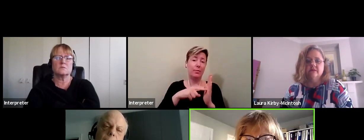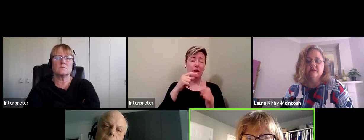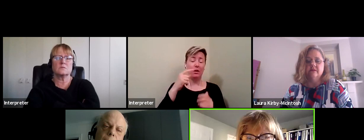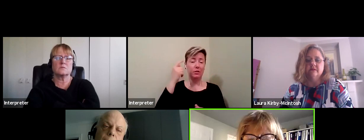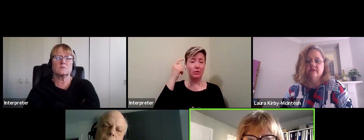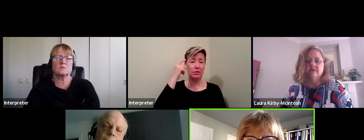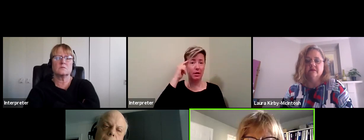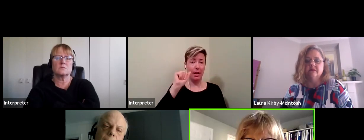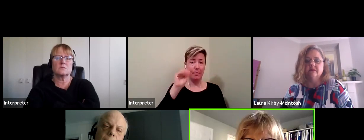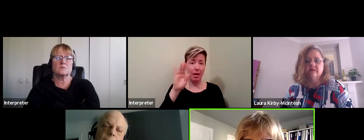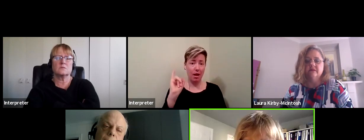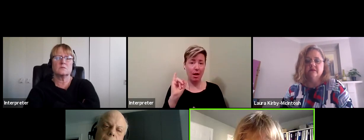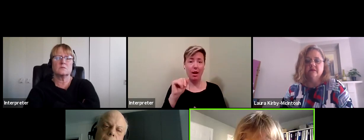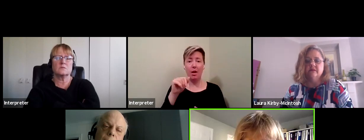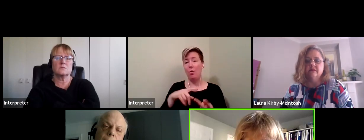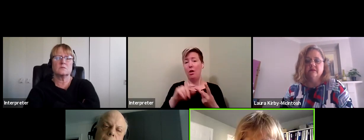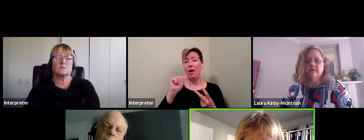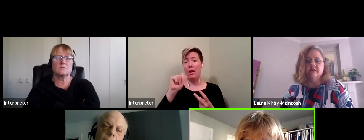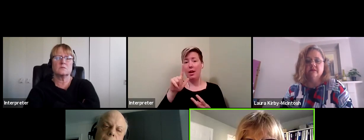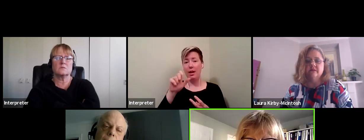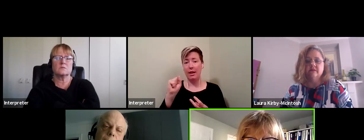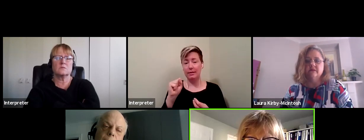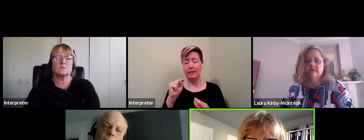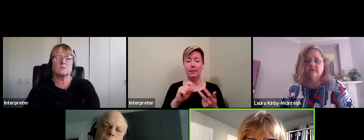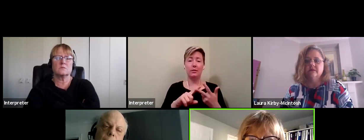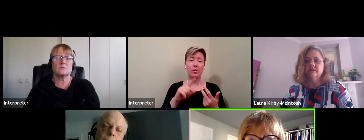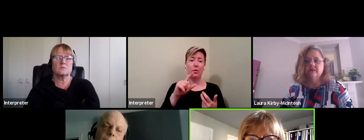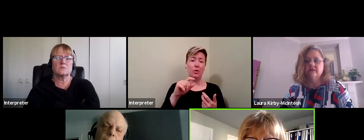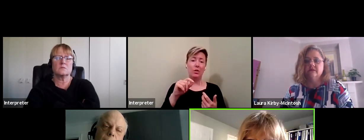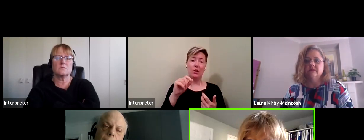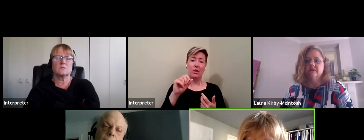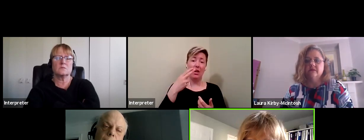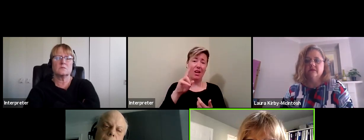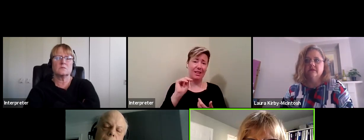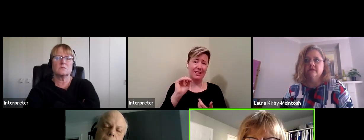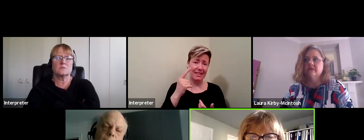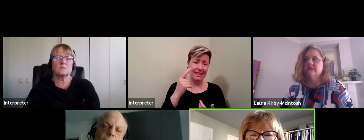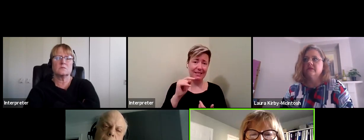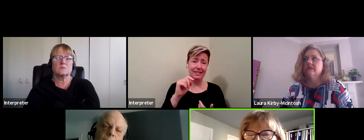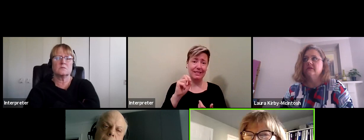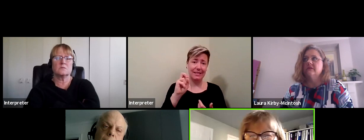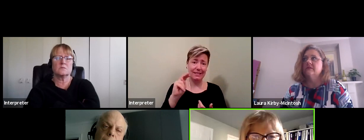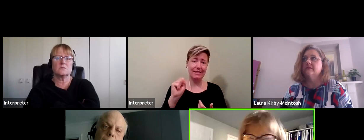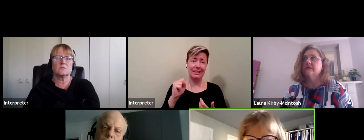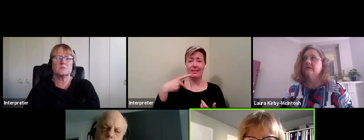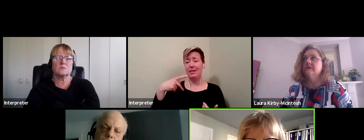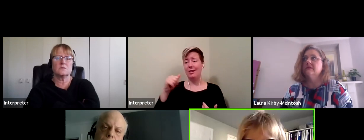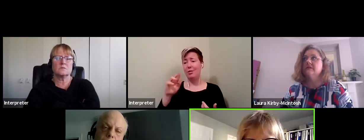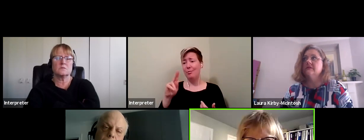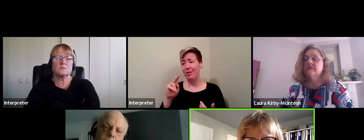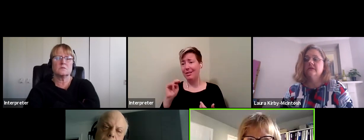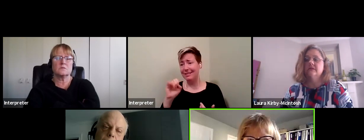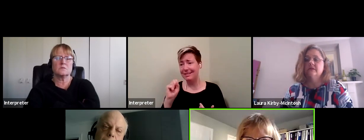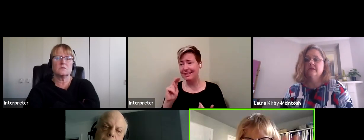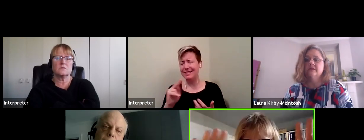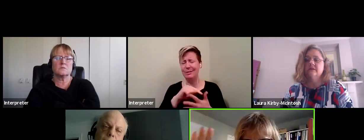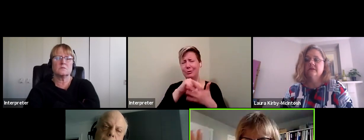stroke, ALS or Lou Gehrig's disease, Huntington's, Parkinson's. There's just